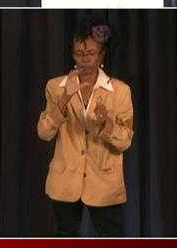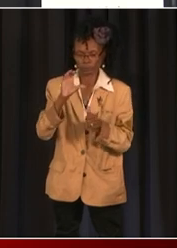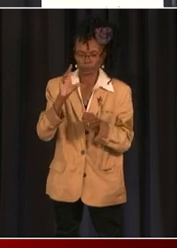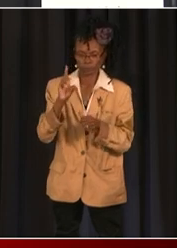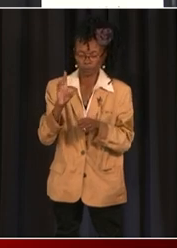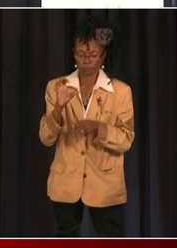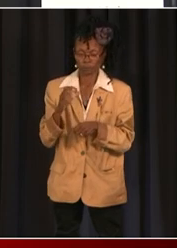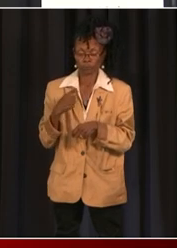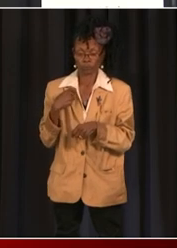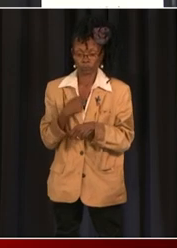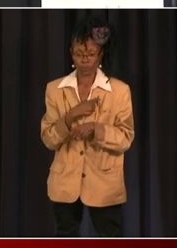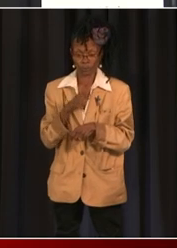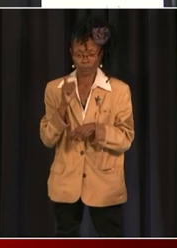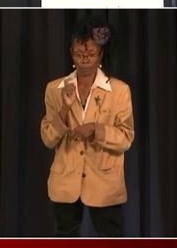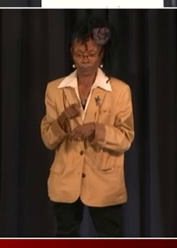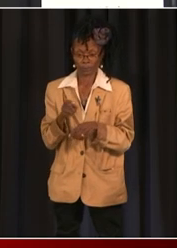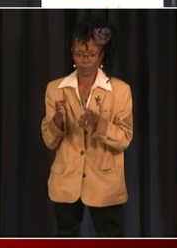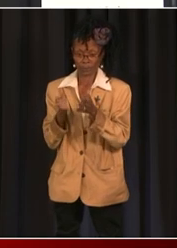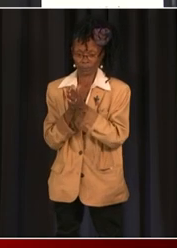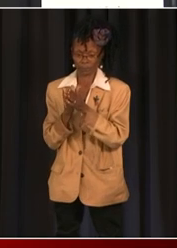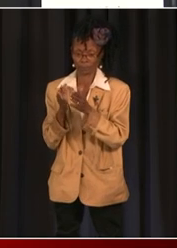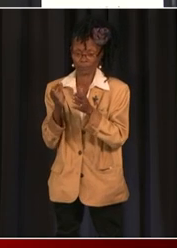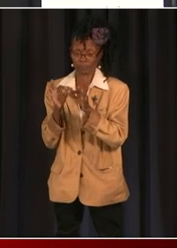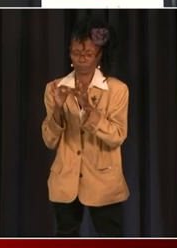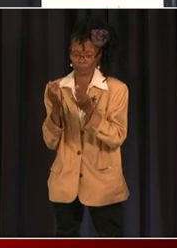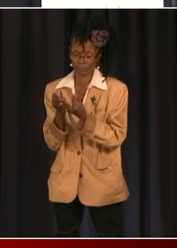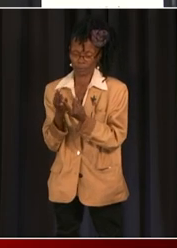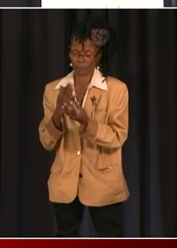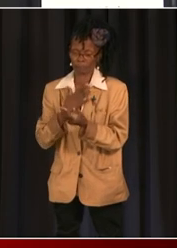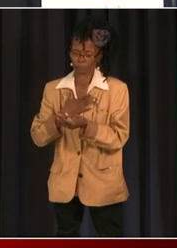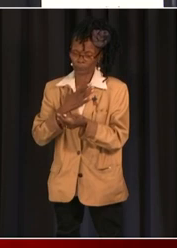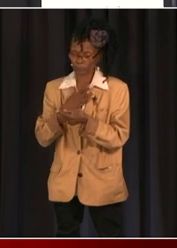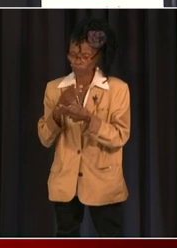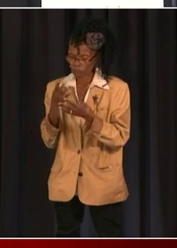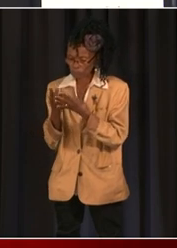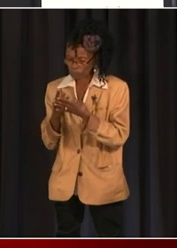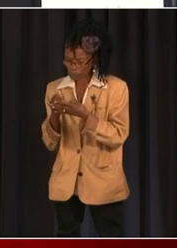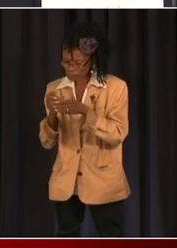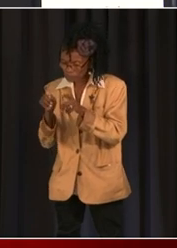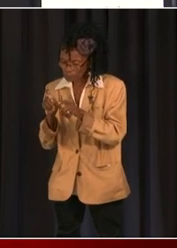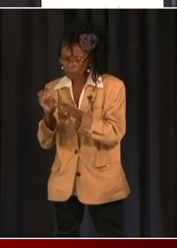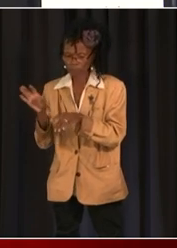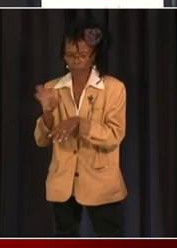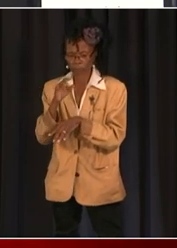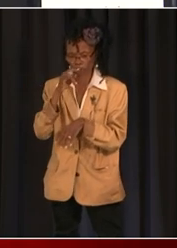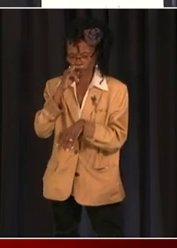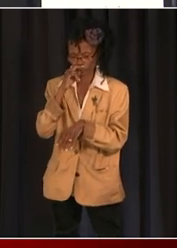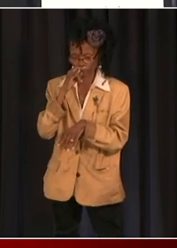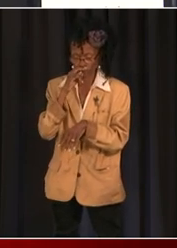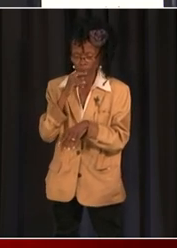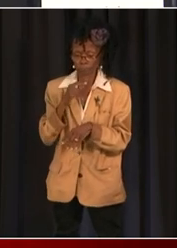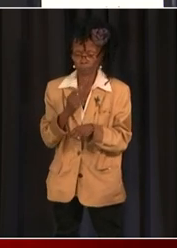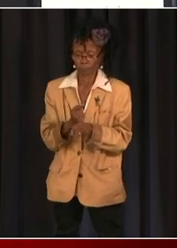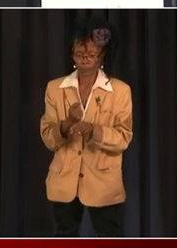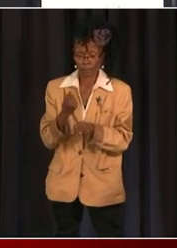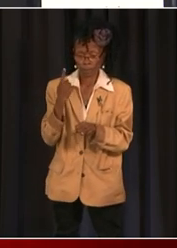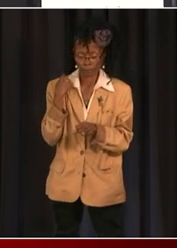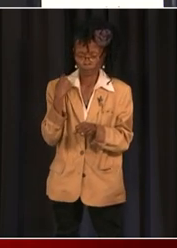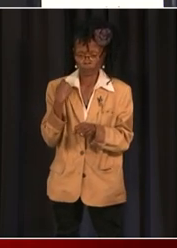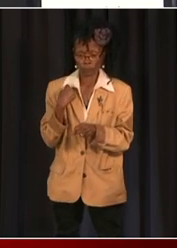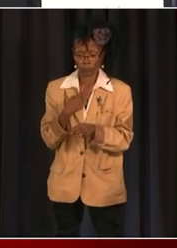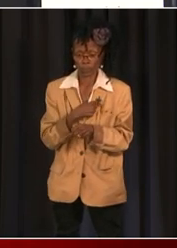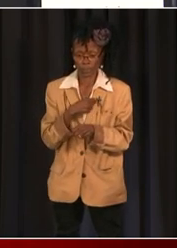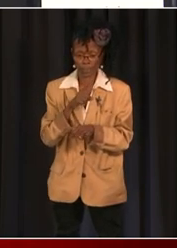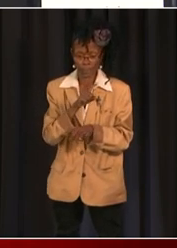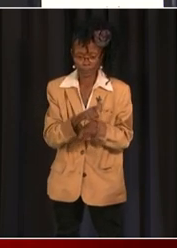to ensure that they screen their young people before they come to school. We implemented last year a ask, look